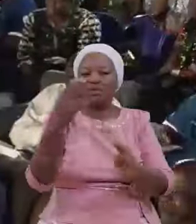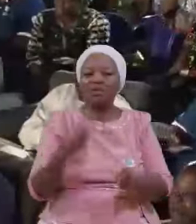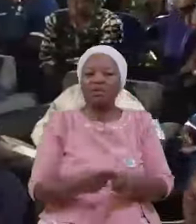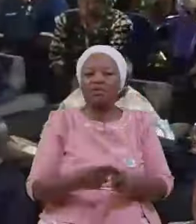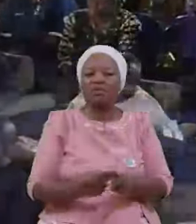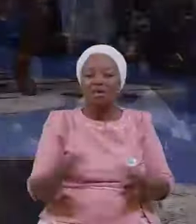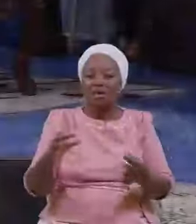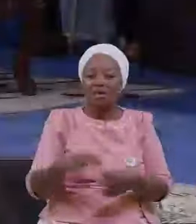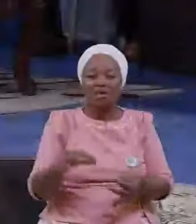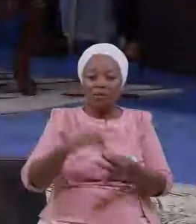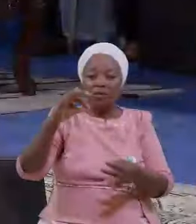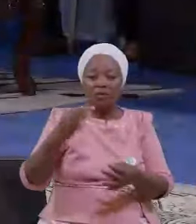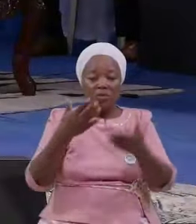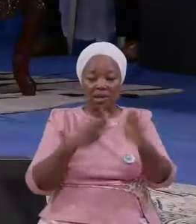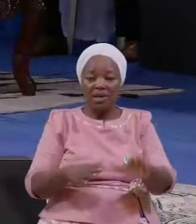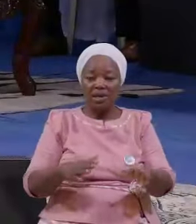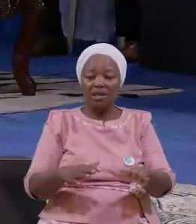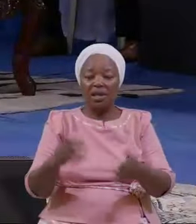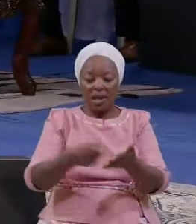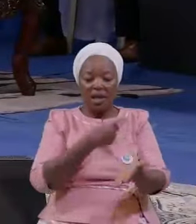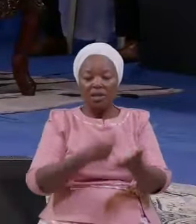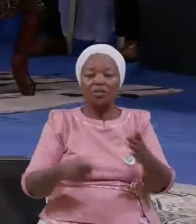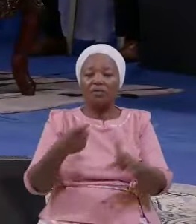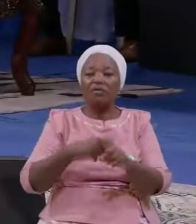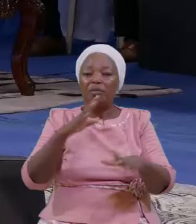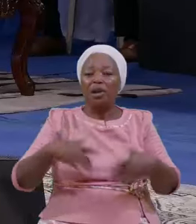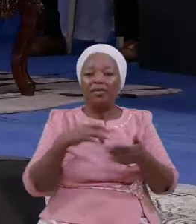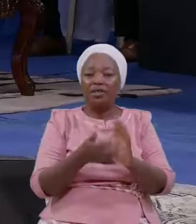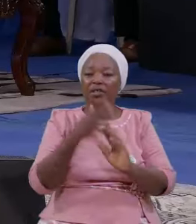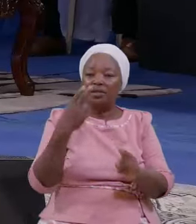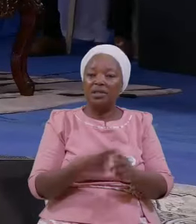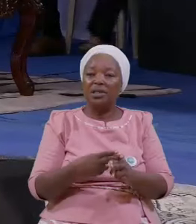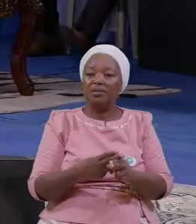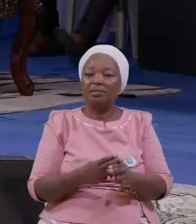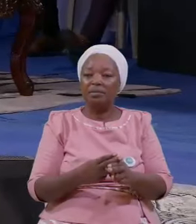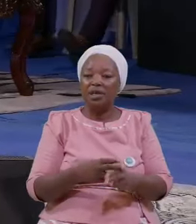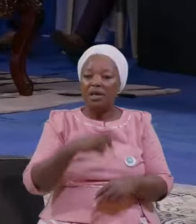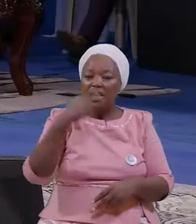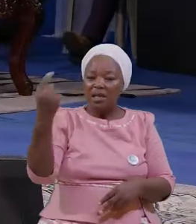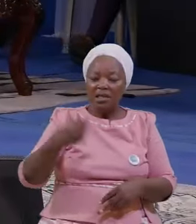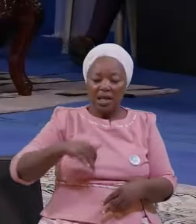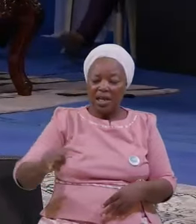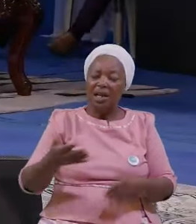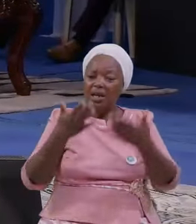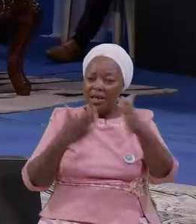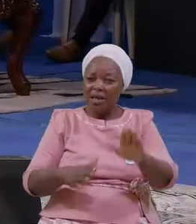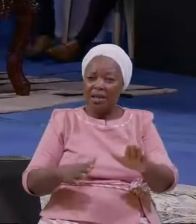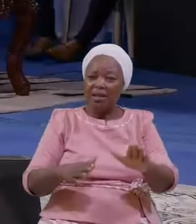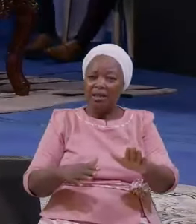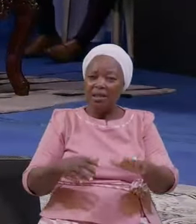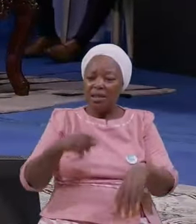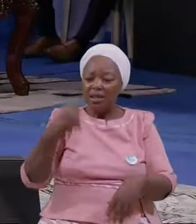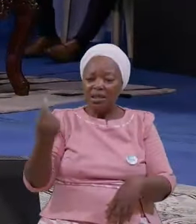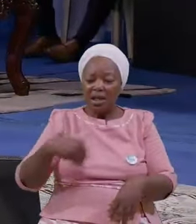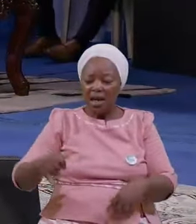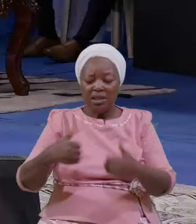Spiritual death canceled from your life. Eternal death, eternal separation from